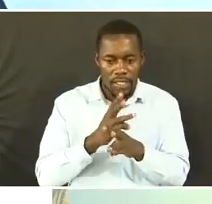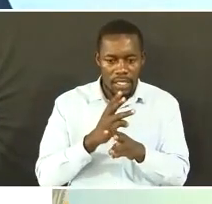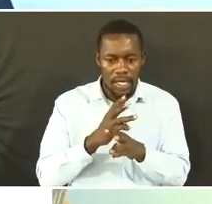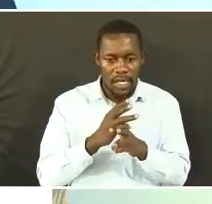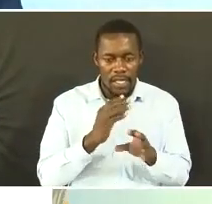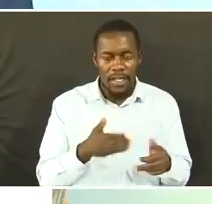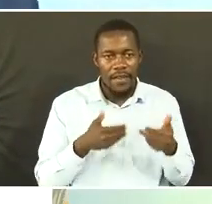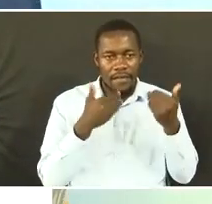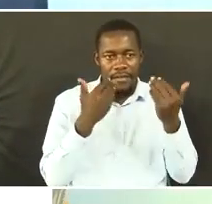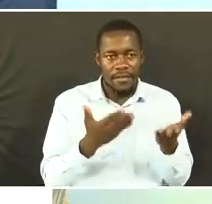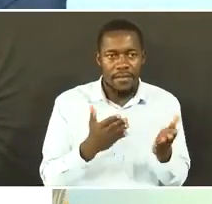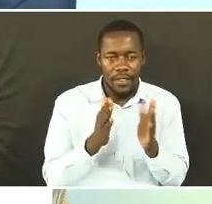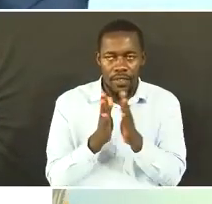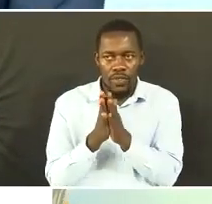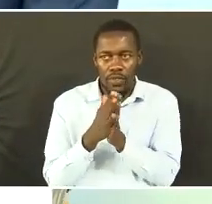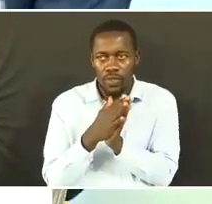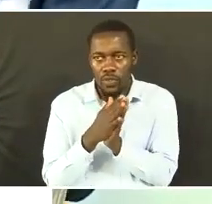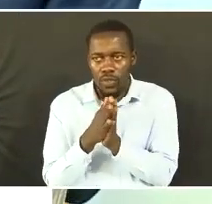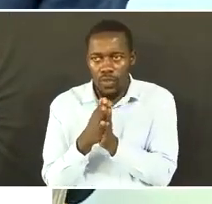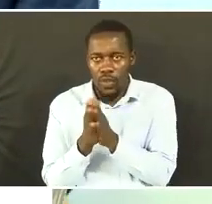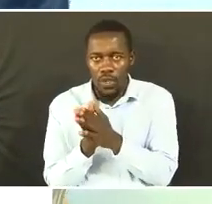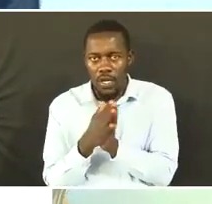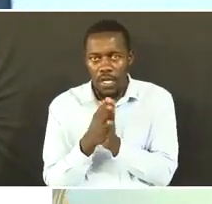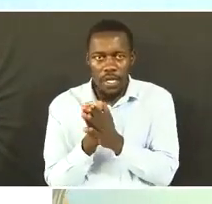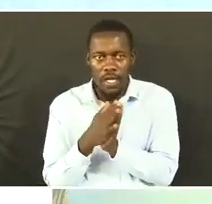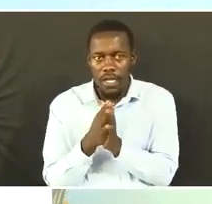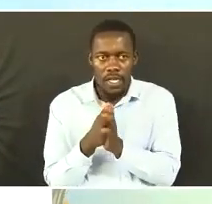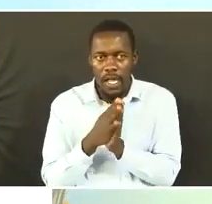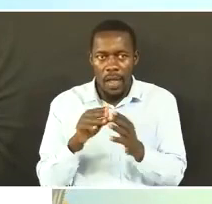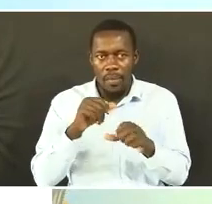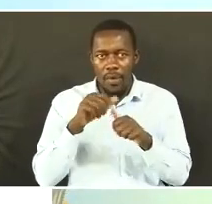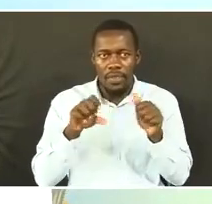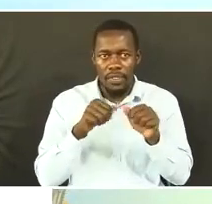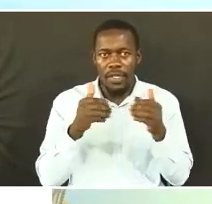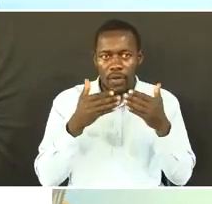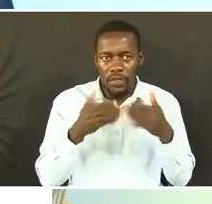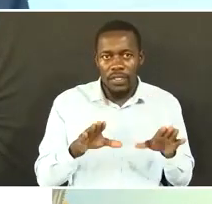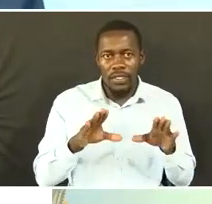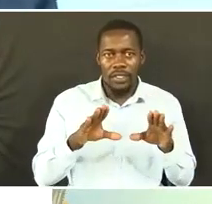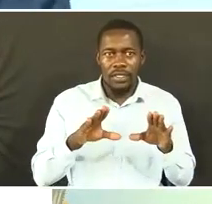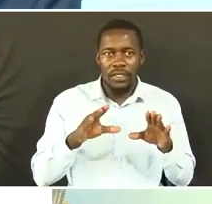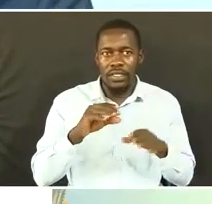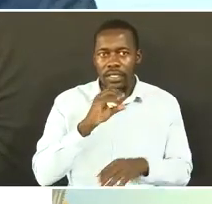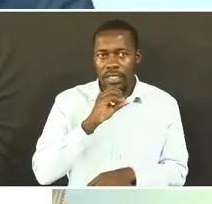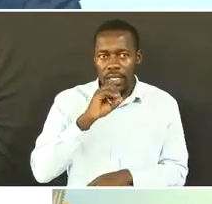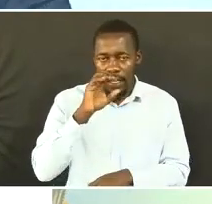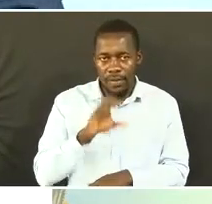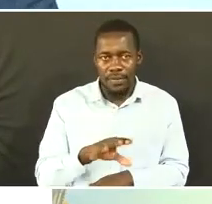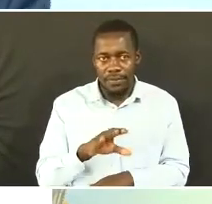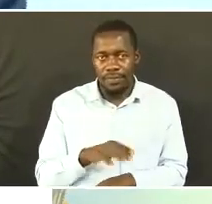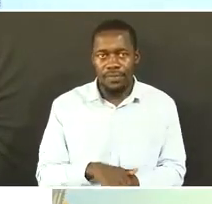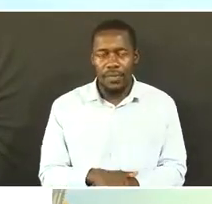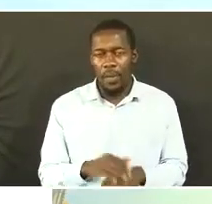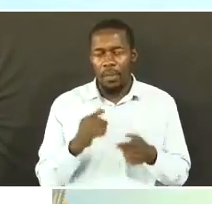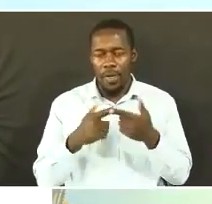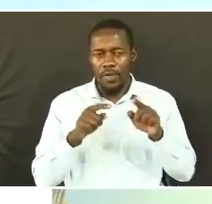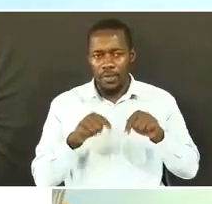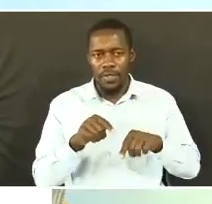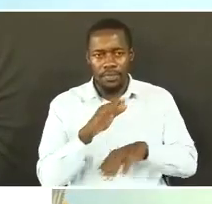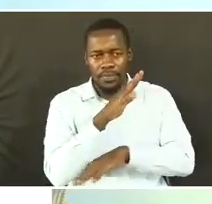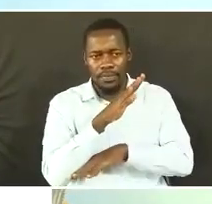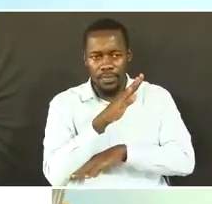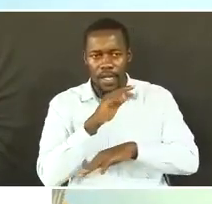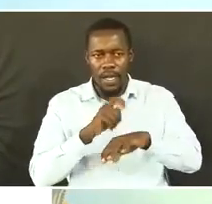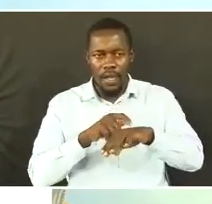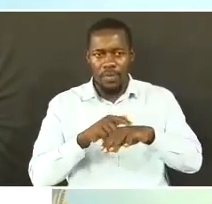airwaves straight to him caught up with prodigal Sean. But this afternoon, friends, as